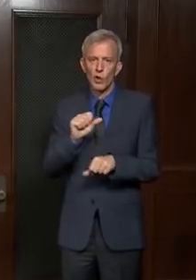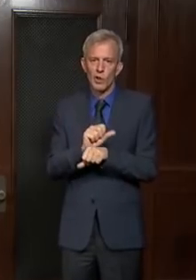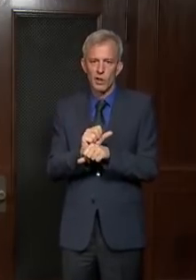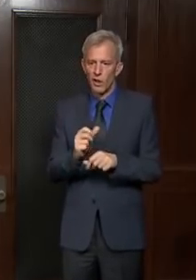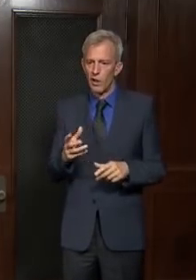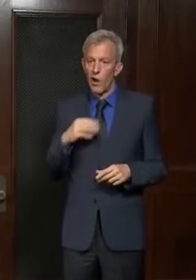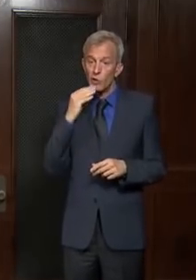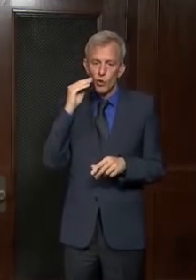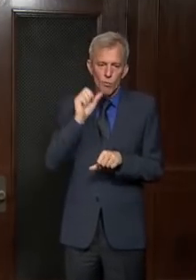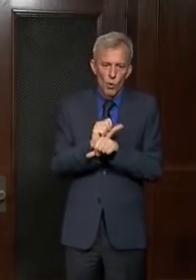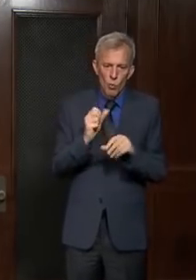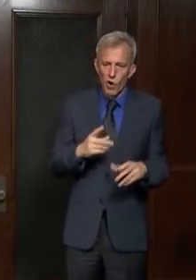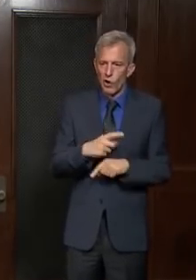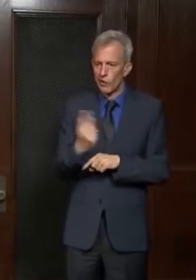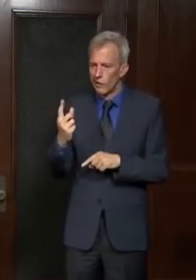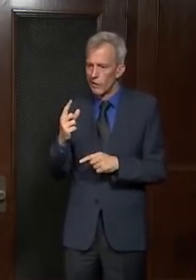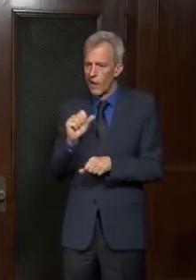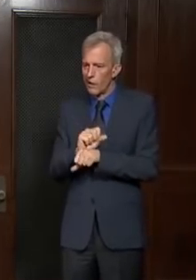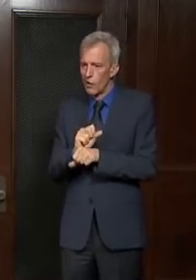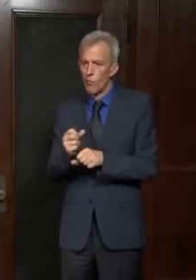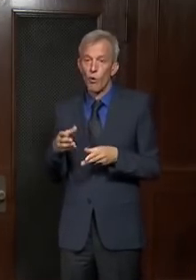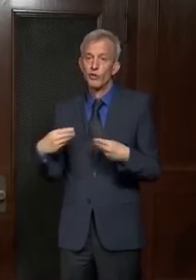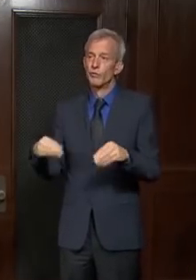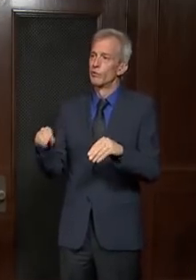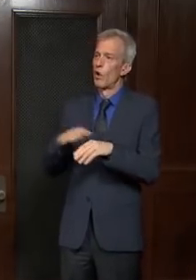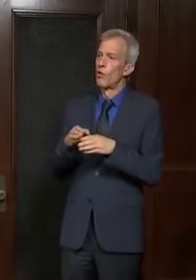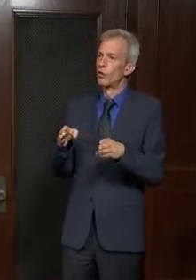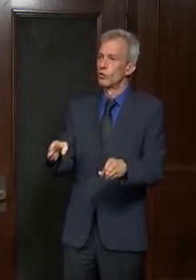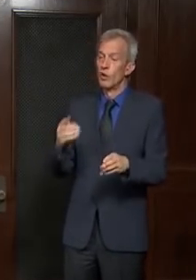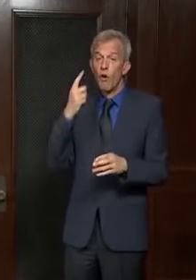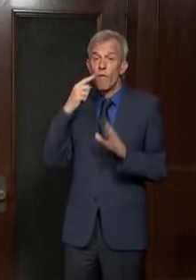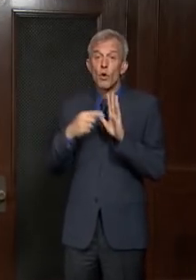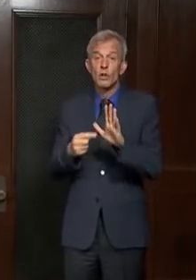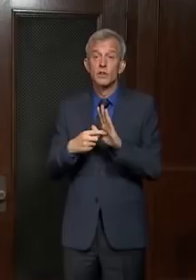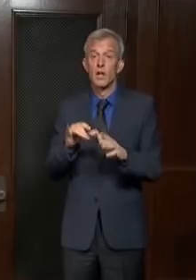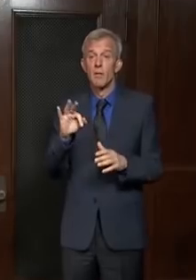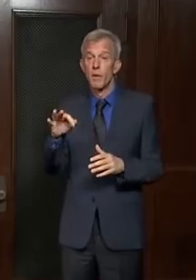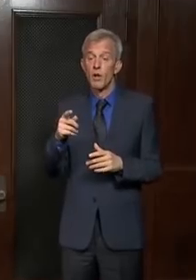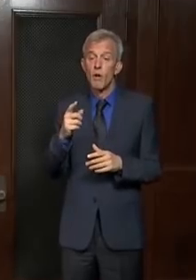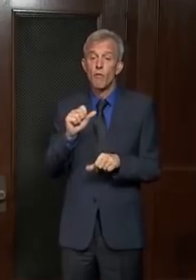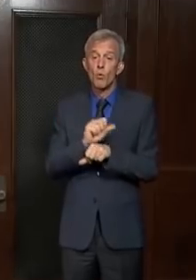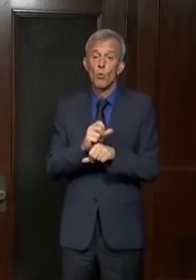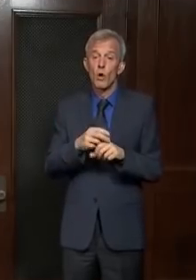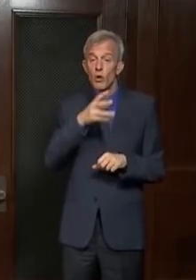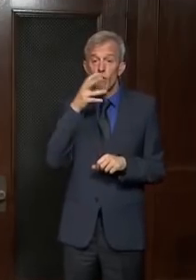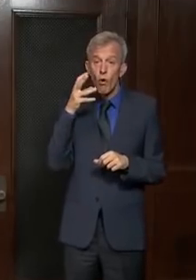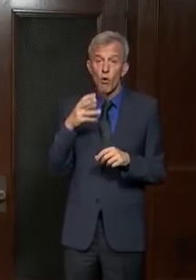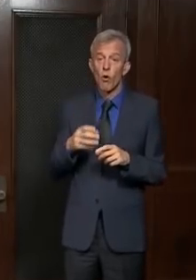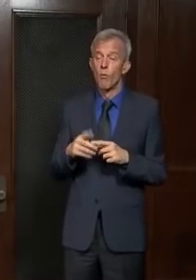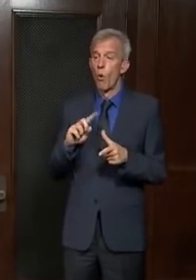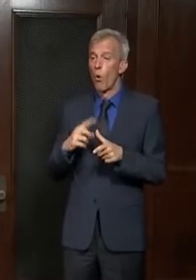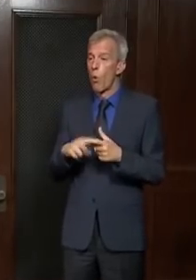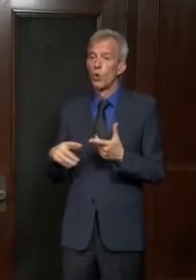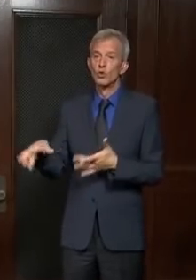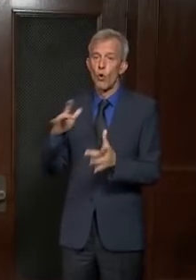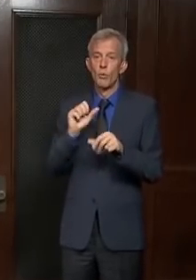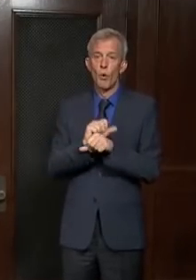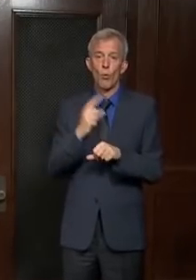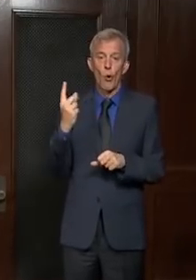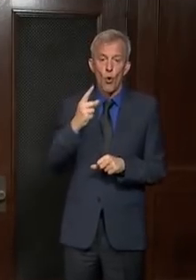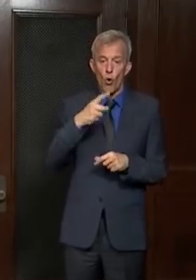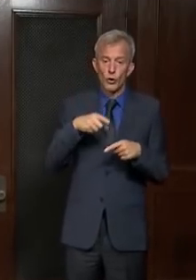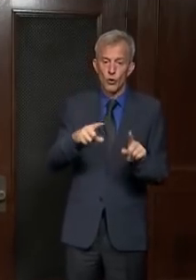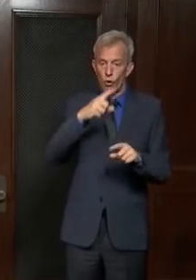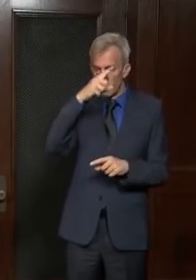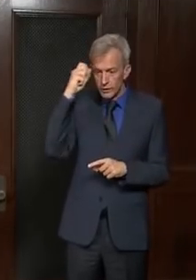workers, day laborers, or street vendors. For example, if you are a seasonal worker in agriculture or tourism. And households currently